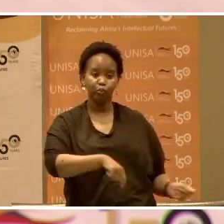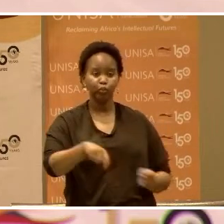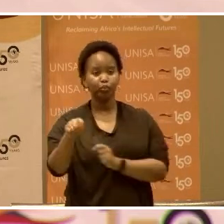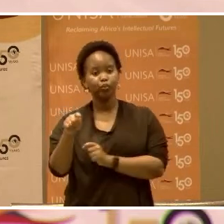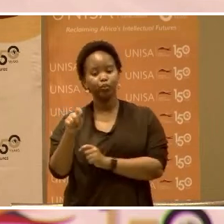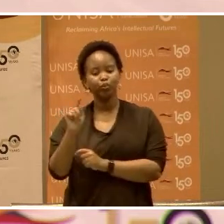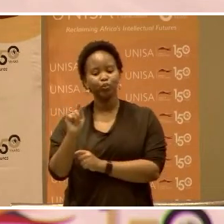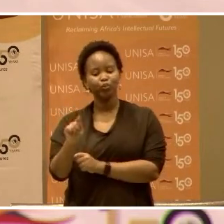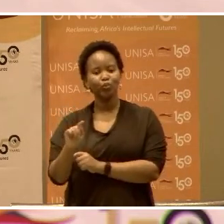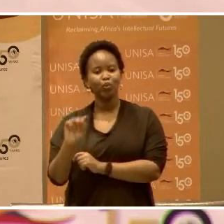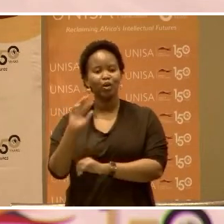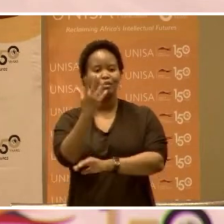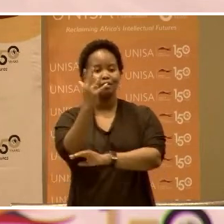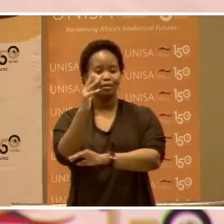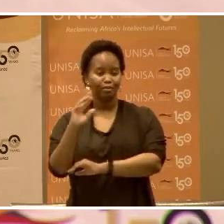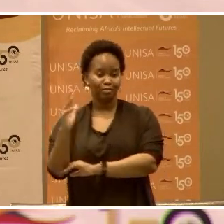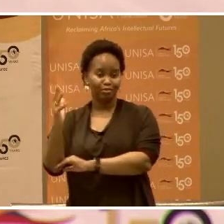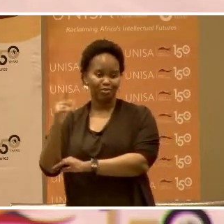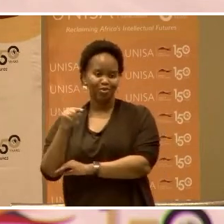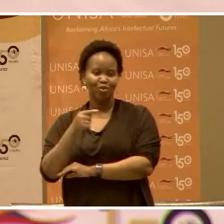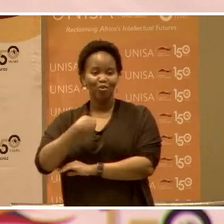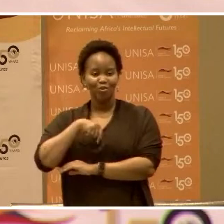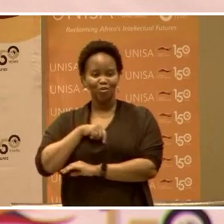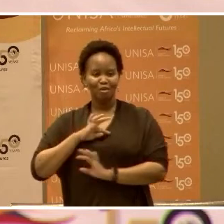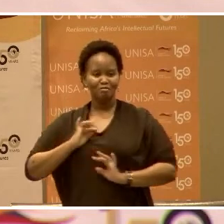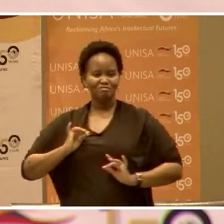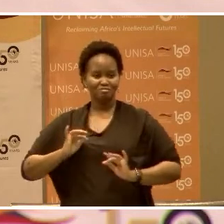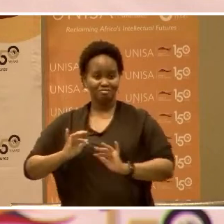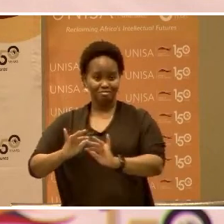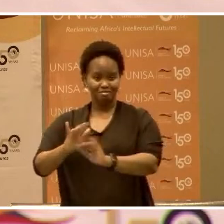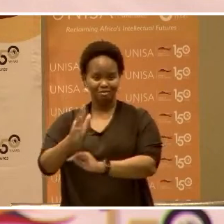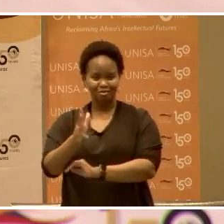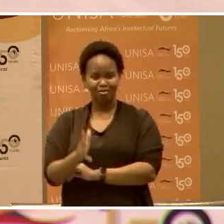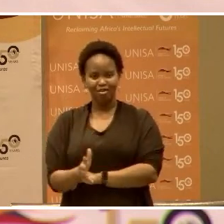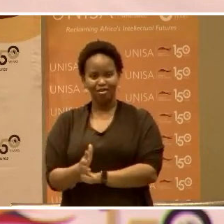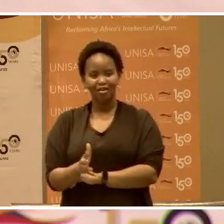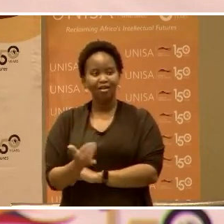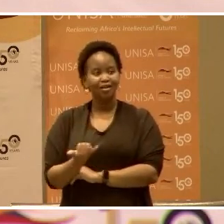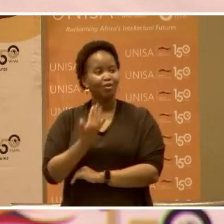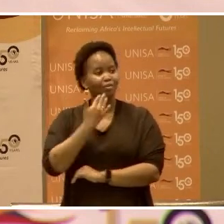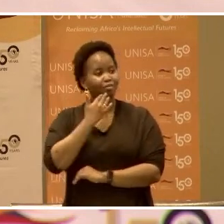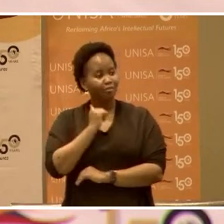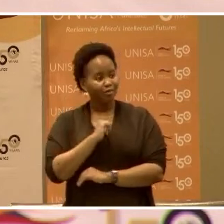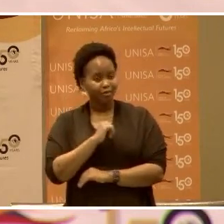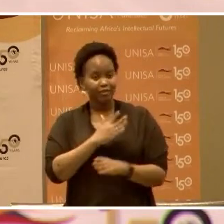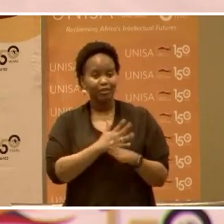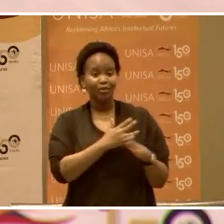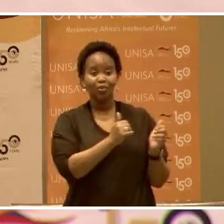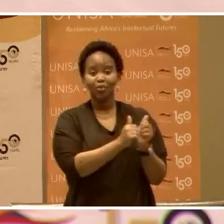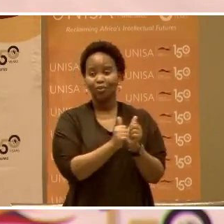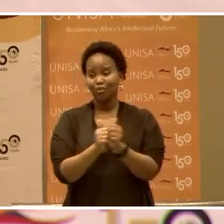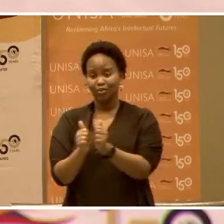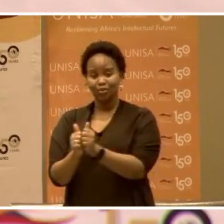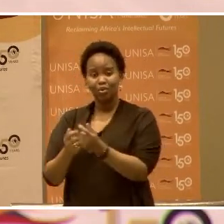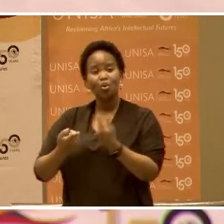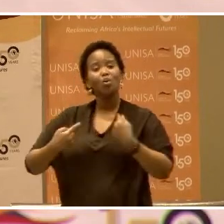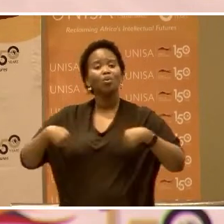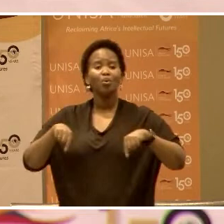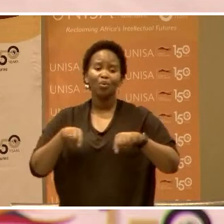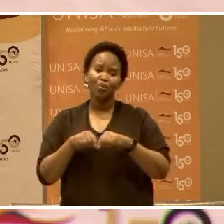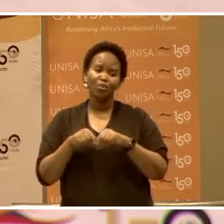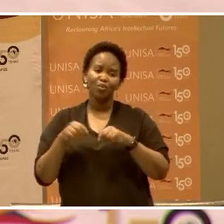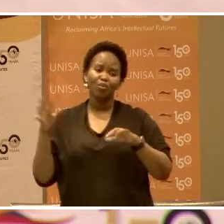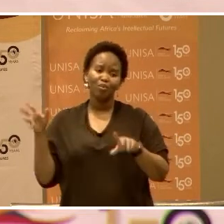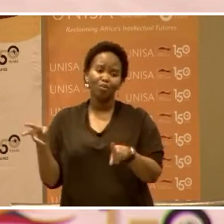gala dinner. So let's cooperate, colleagues, because it's a little bit of a distance going to the bush, so we need